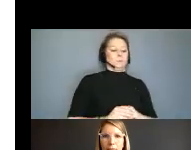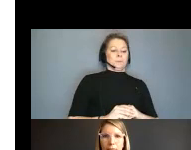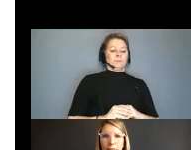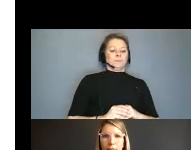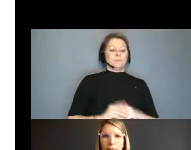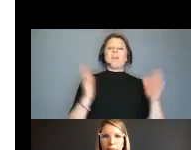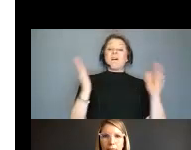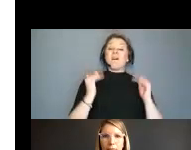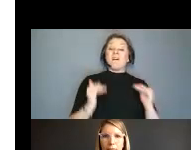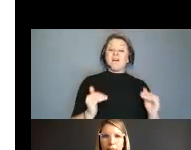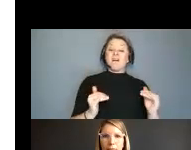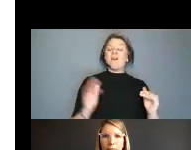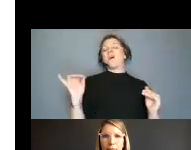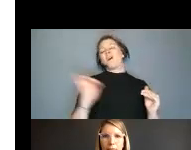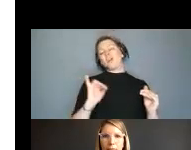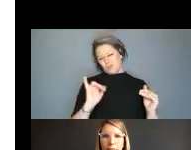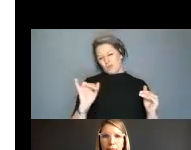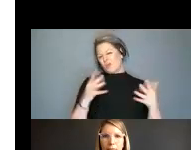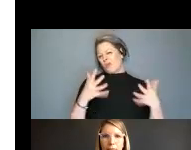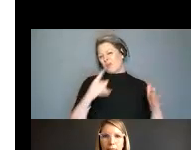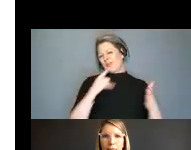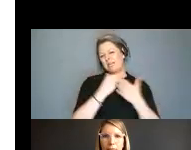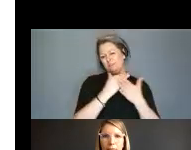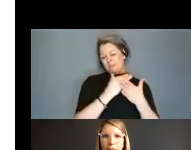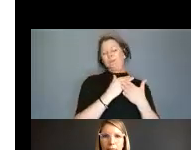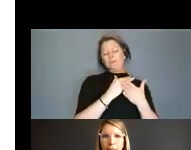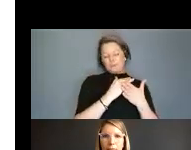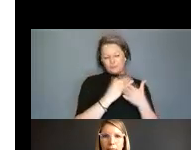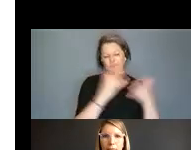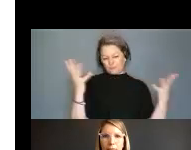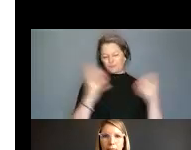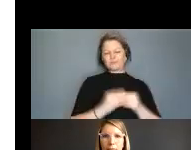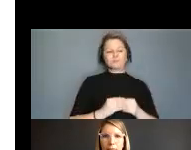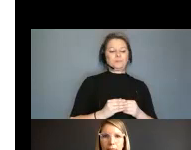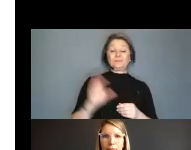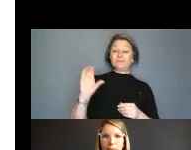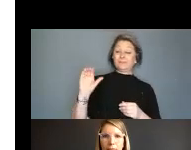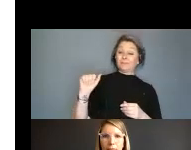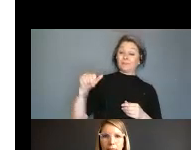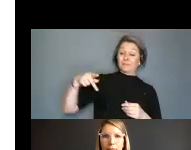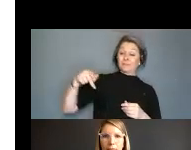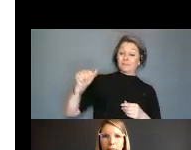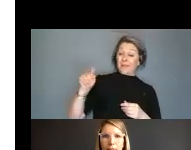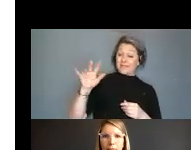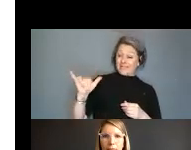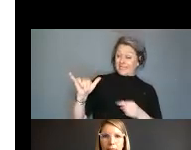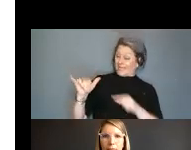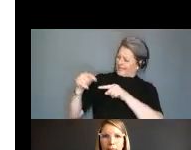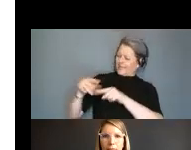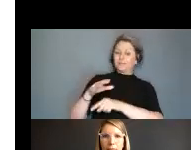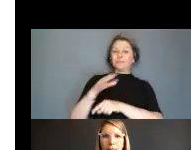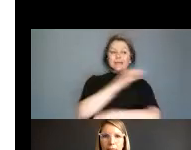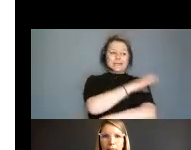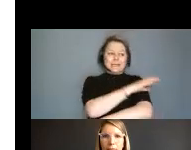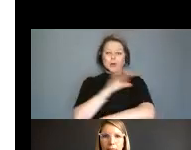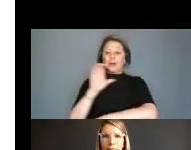And finally, folks, as we kind of noted as well in the previous discussion, capacity is very much sort of this clinical and legal concept. It's